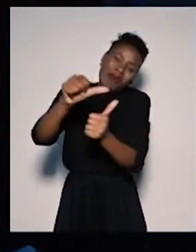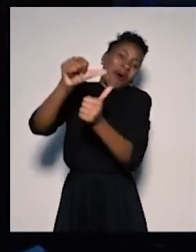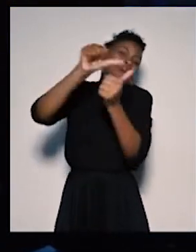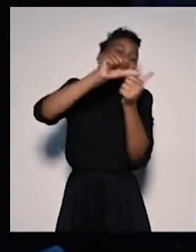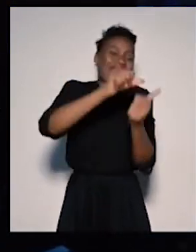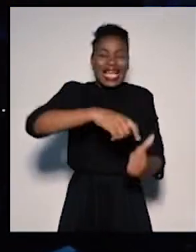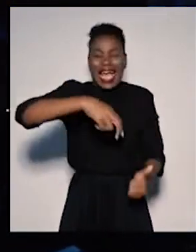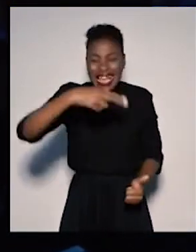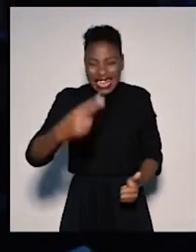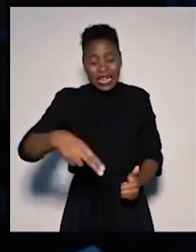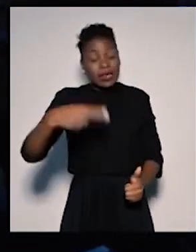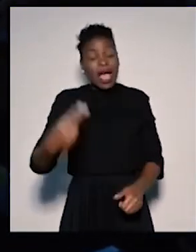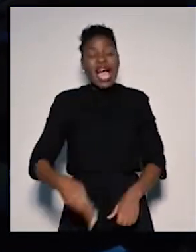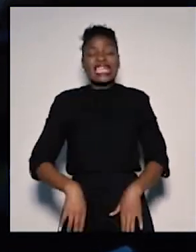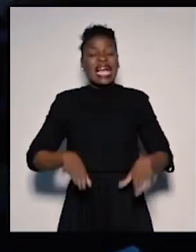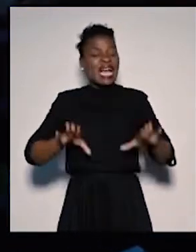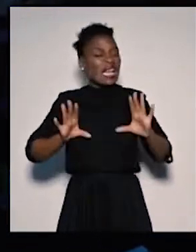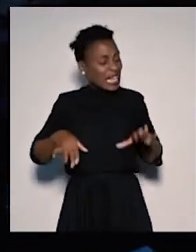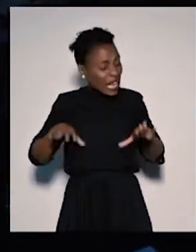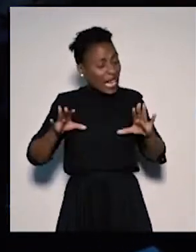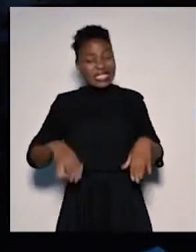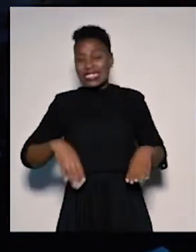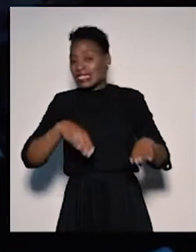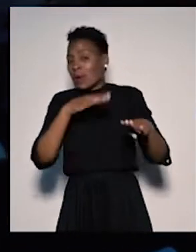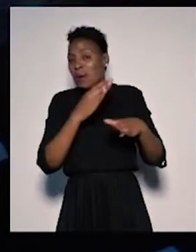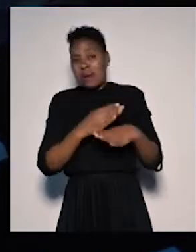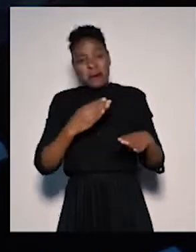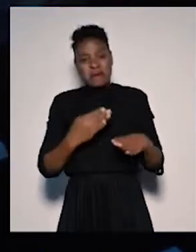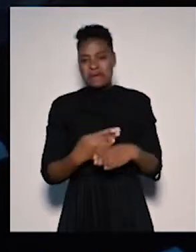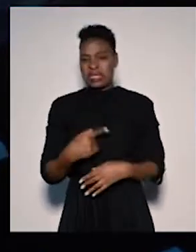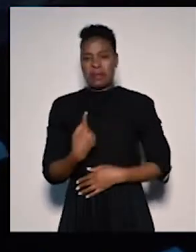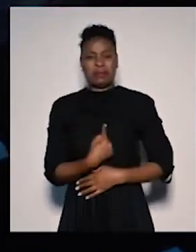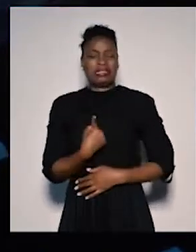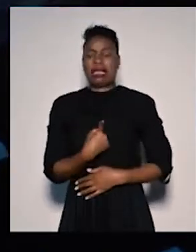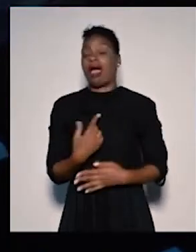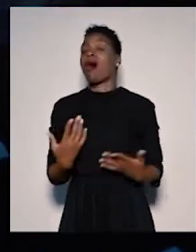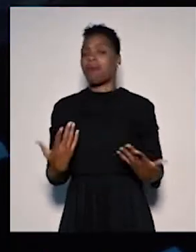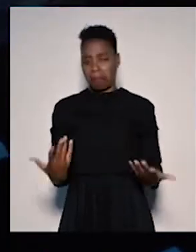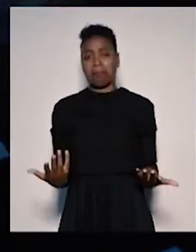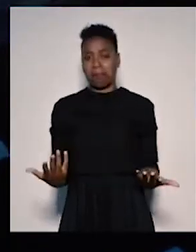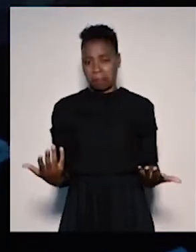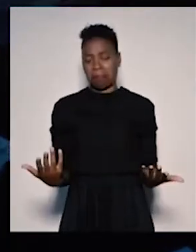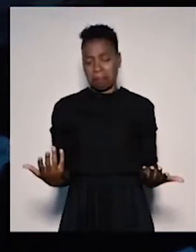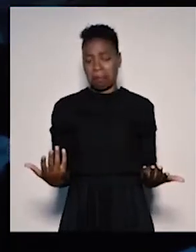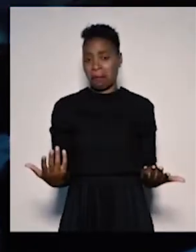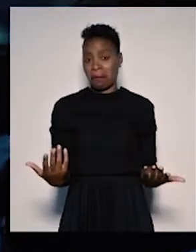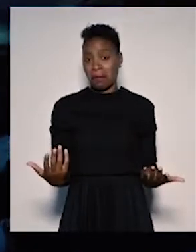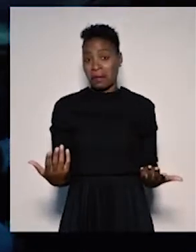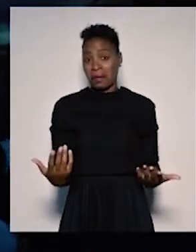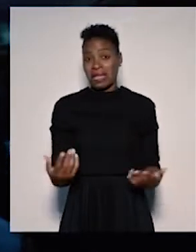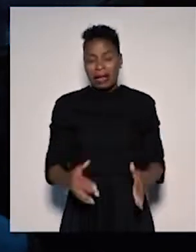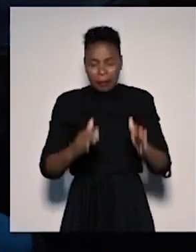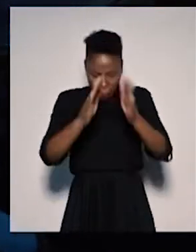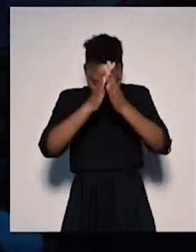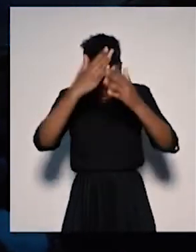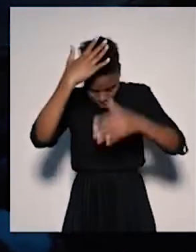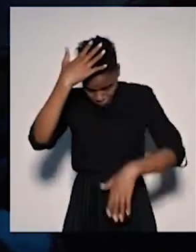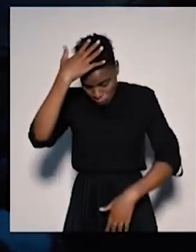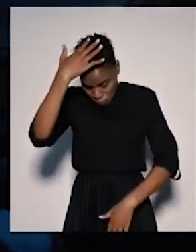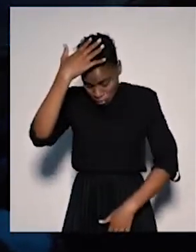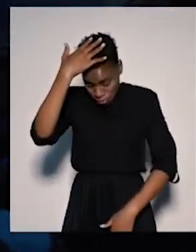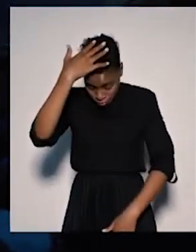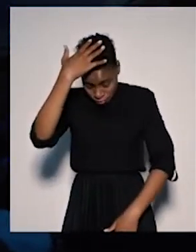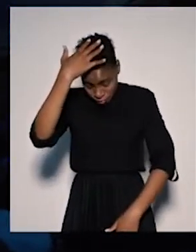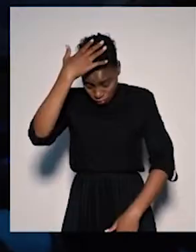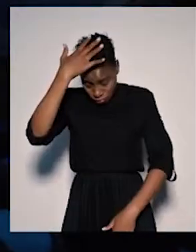of God's people, they are lazy to do their work for themselves. They'd rather somebody else do it for them. Yeah, lay hands on me and tell me what God wants me to